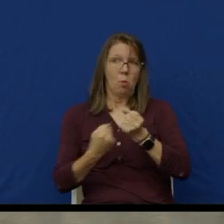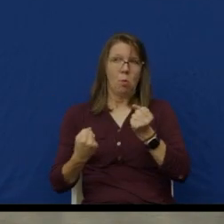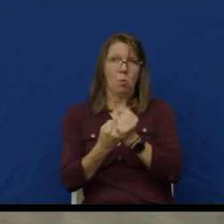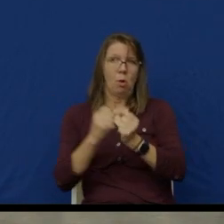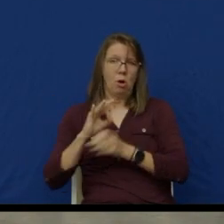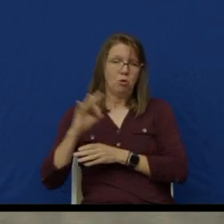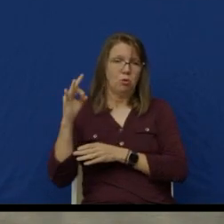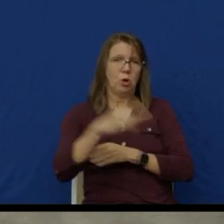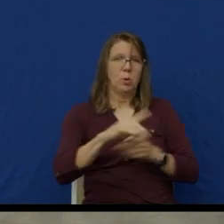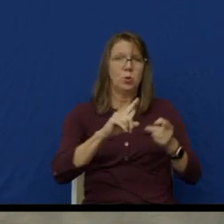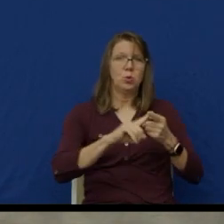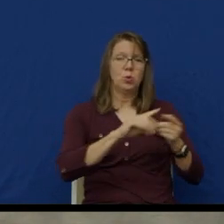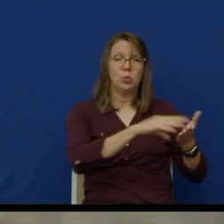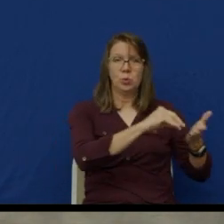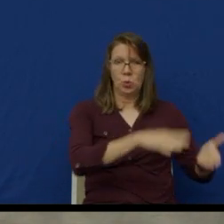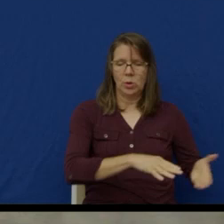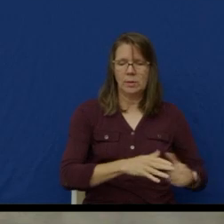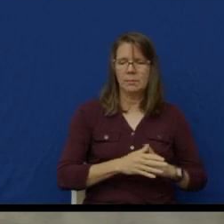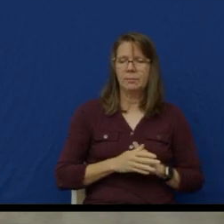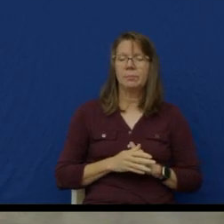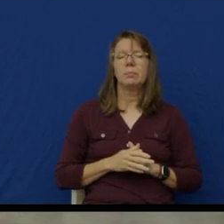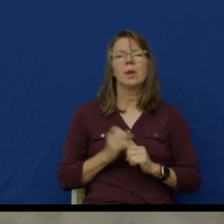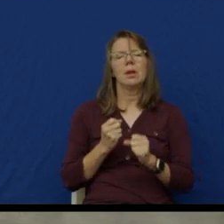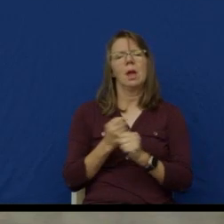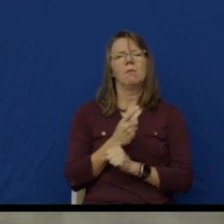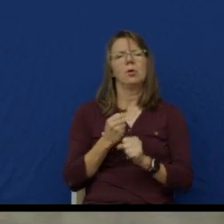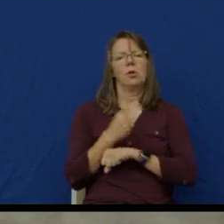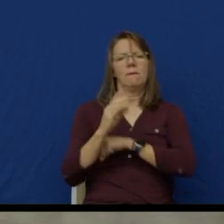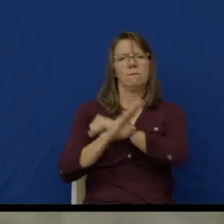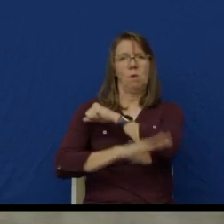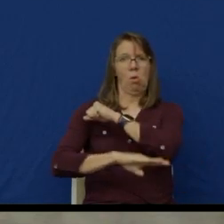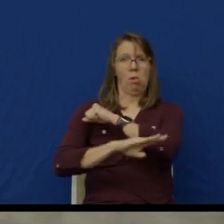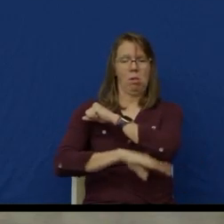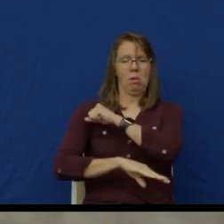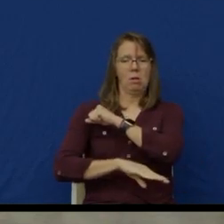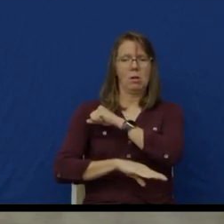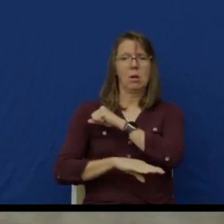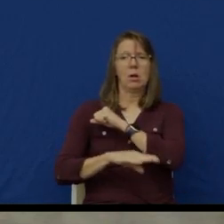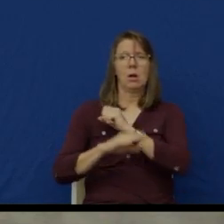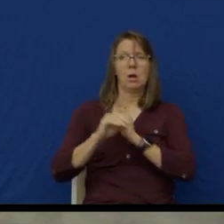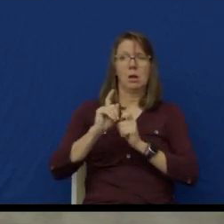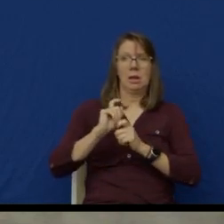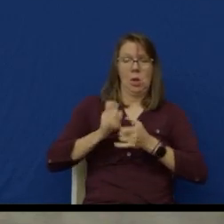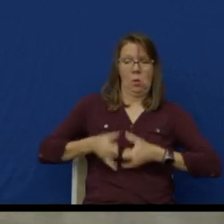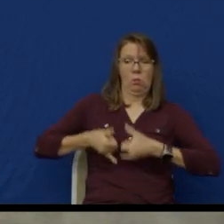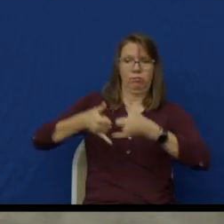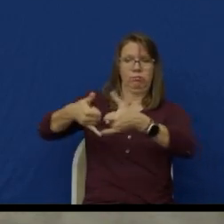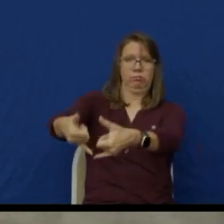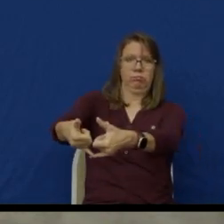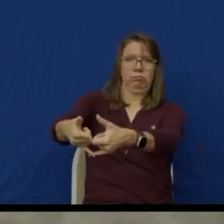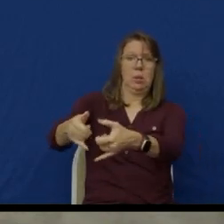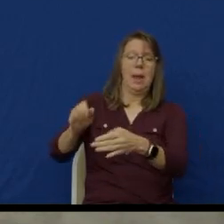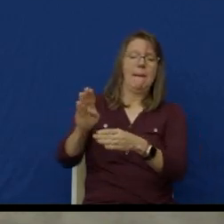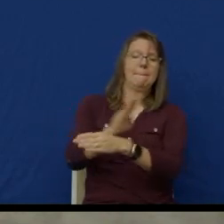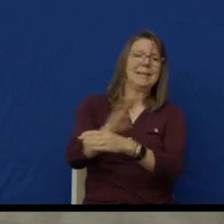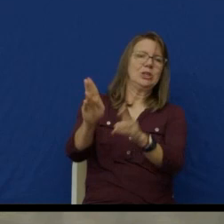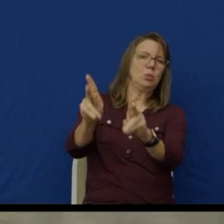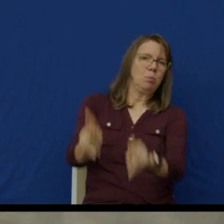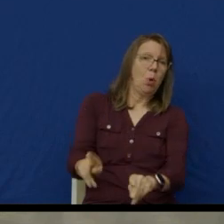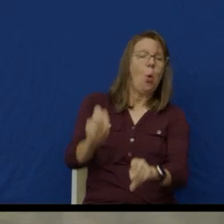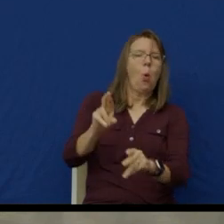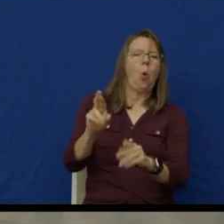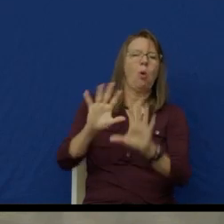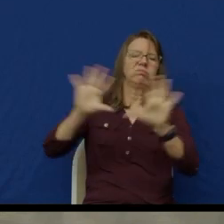This award is given in the fall of each year to a Kentucky business person or a business who